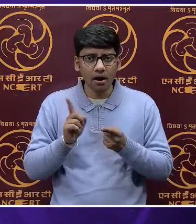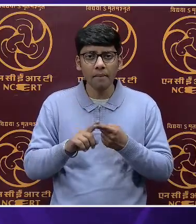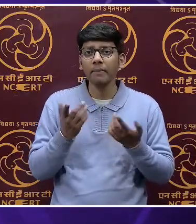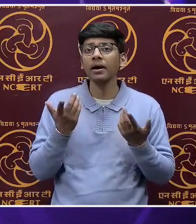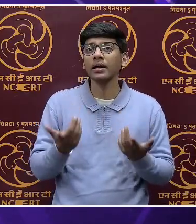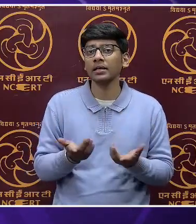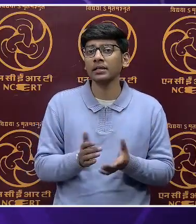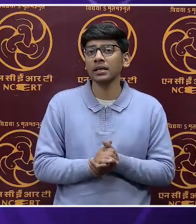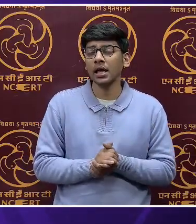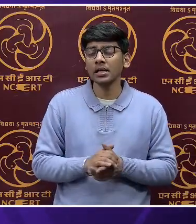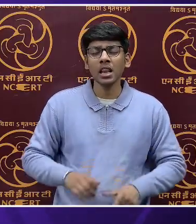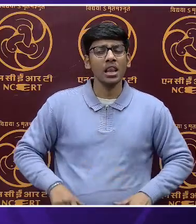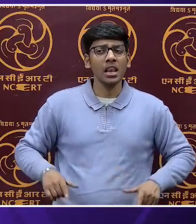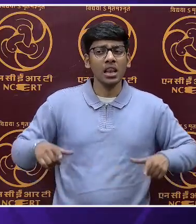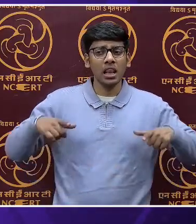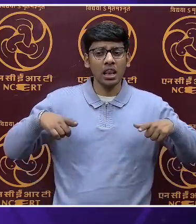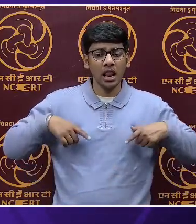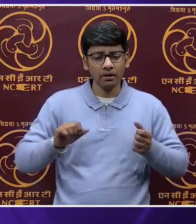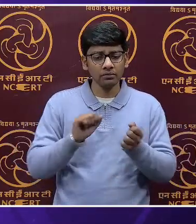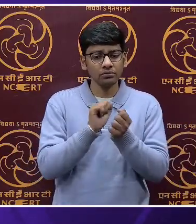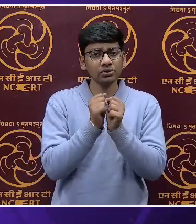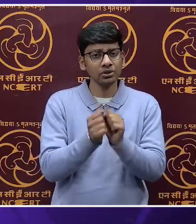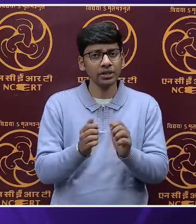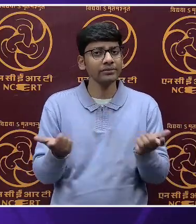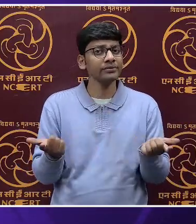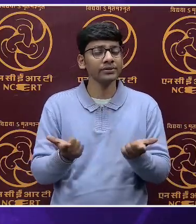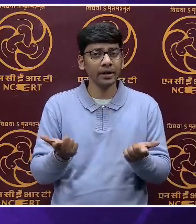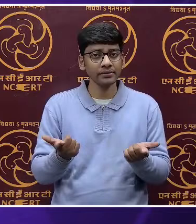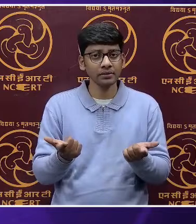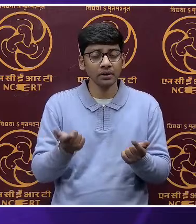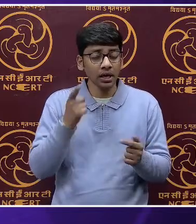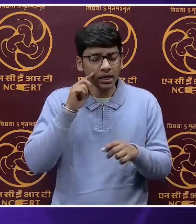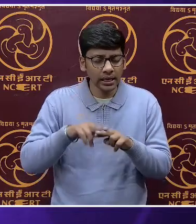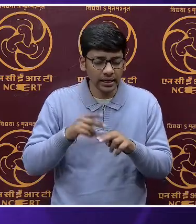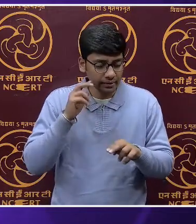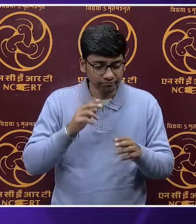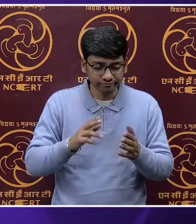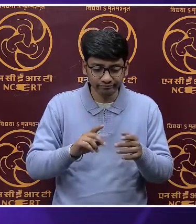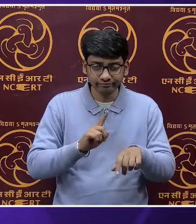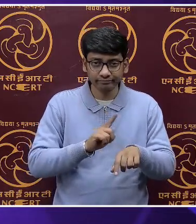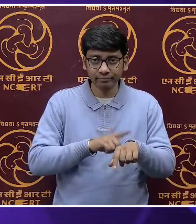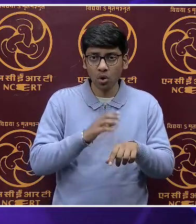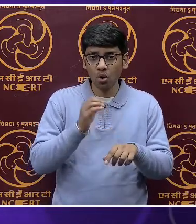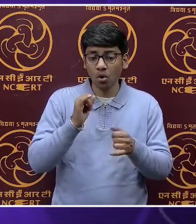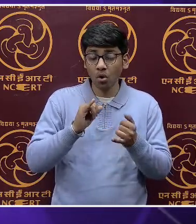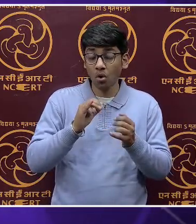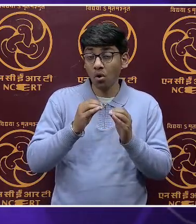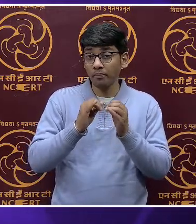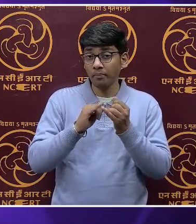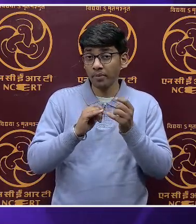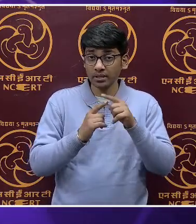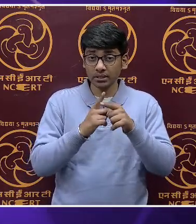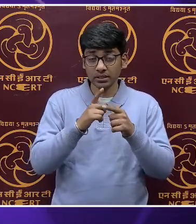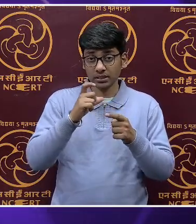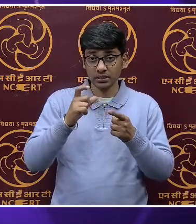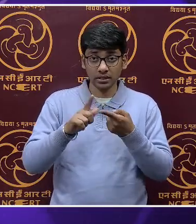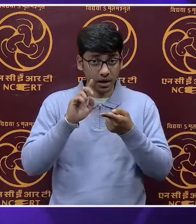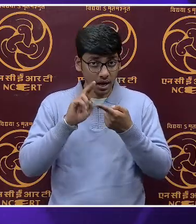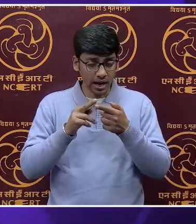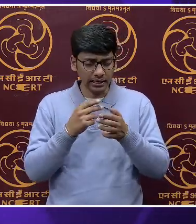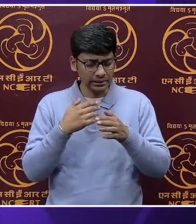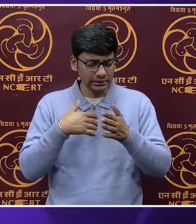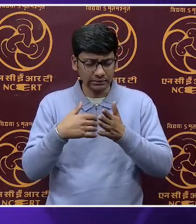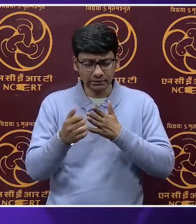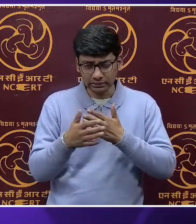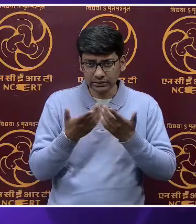her life, her journey. But I must say she's really courageous that despite of this obstacle, of course, which is really